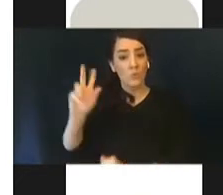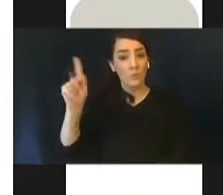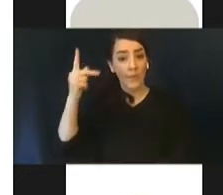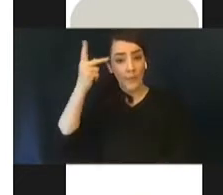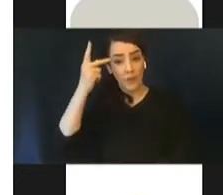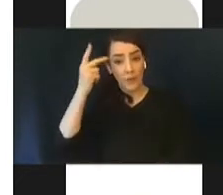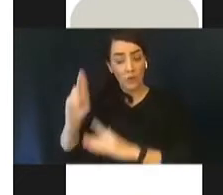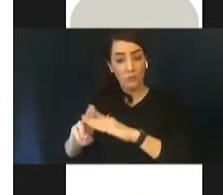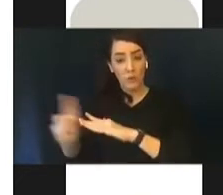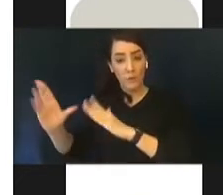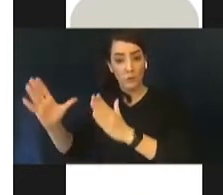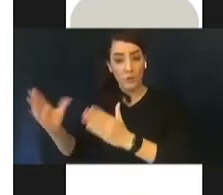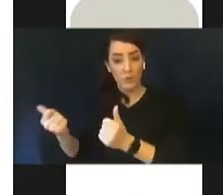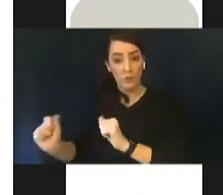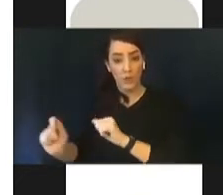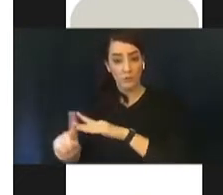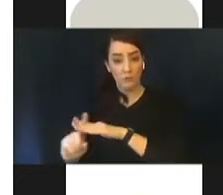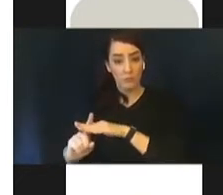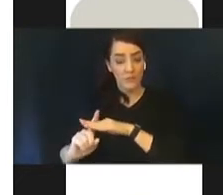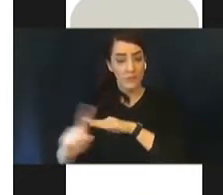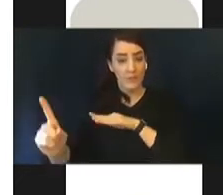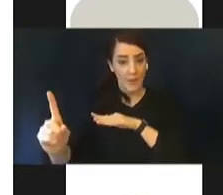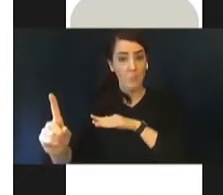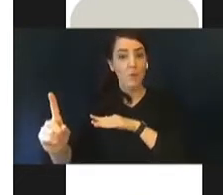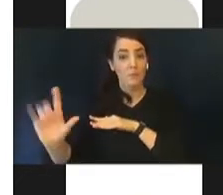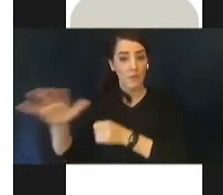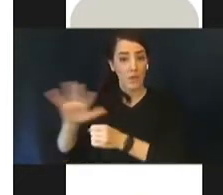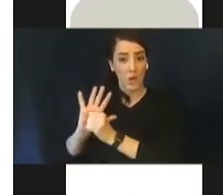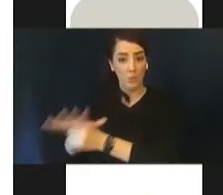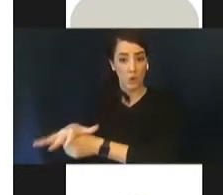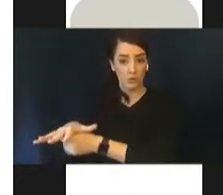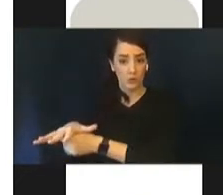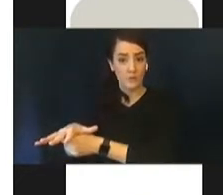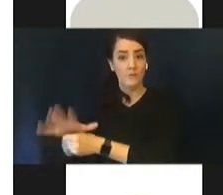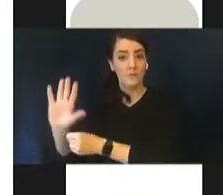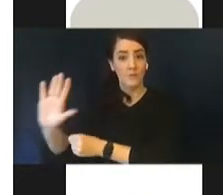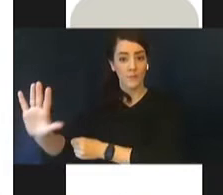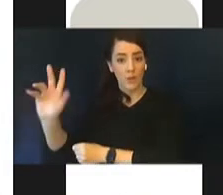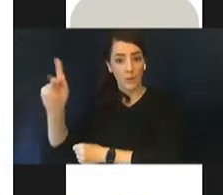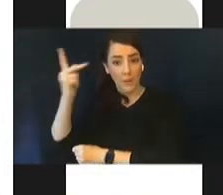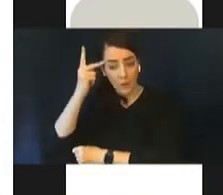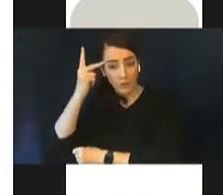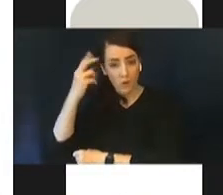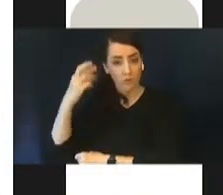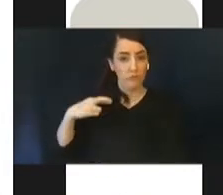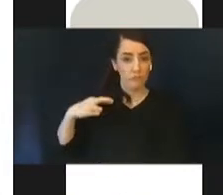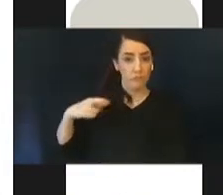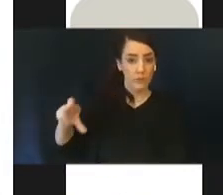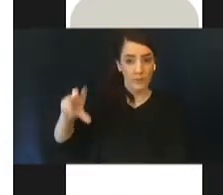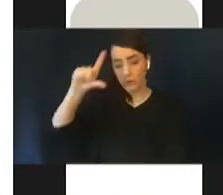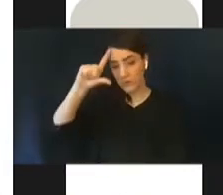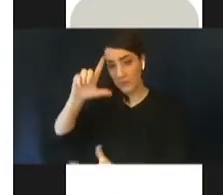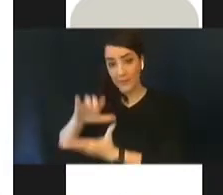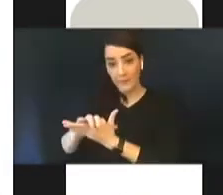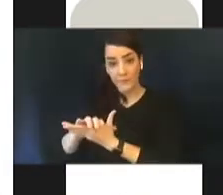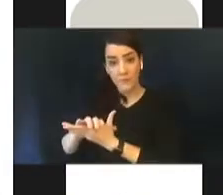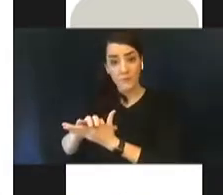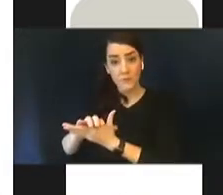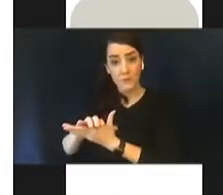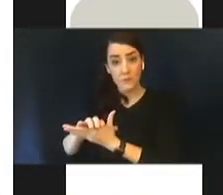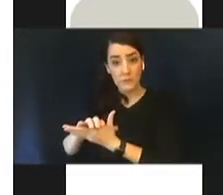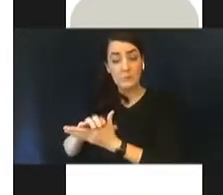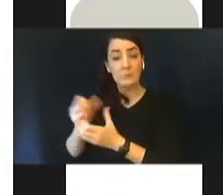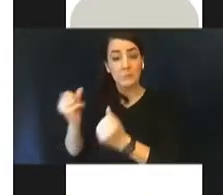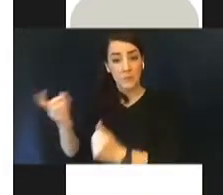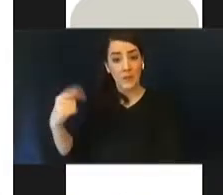oppression based on their ethnic background, political views, and religious beliefs. Among them were Haldemar survivors